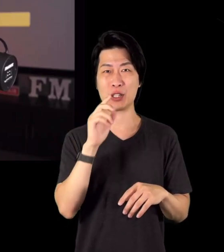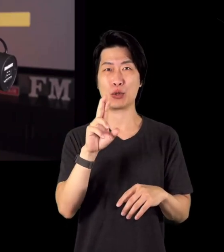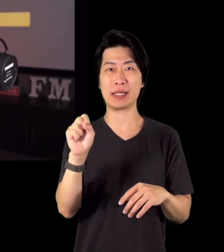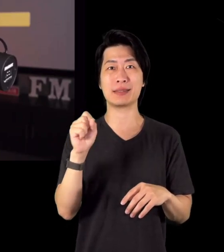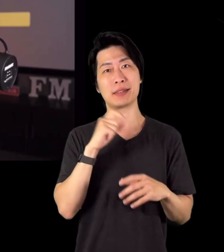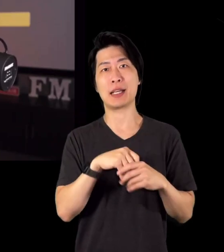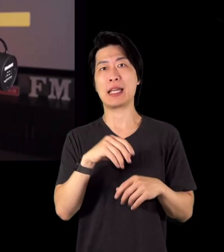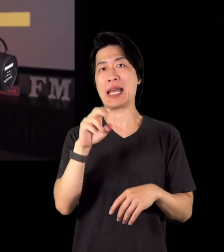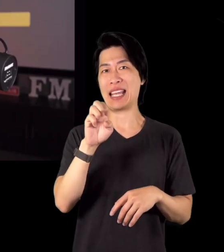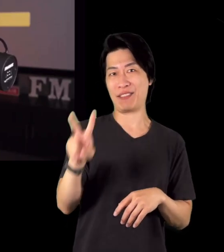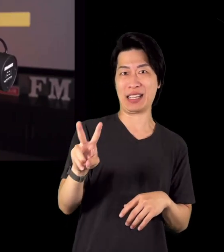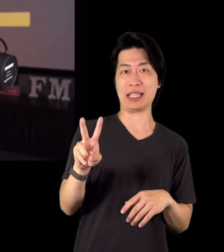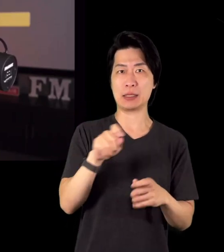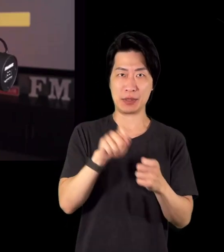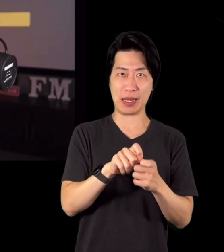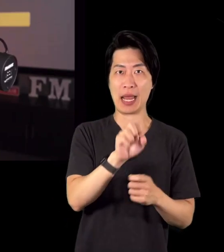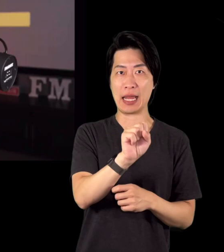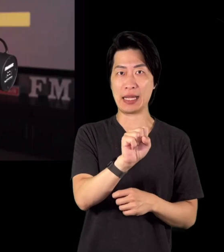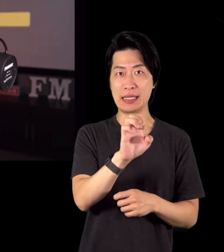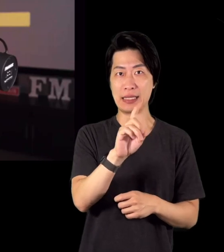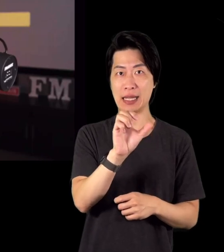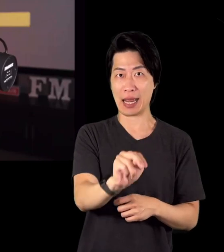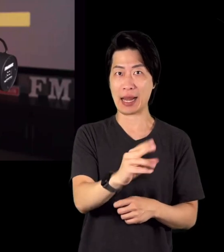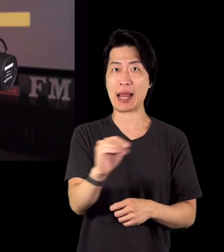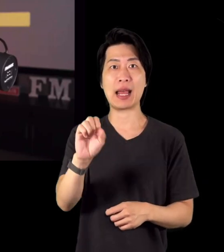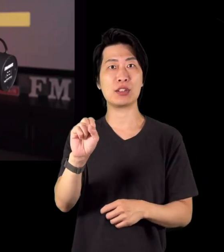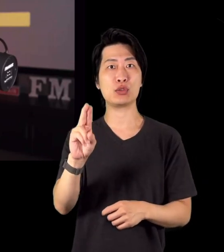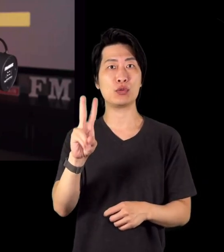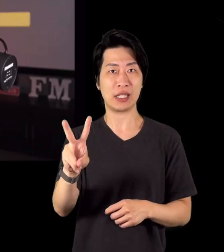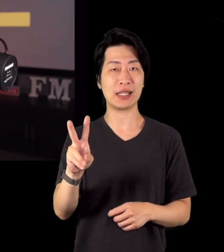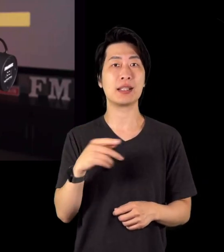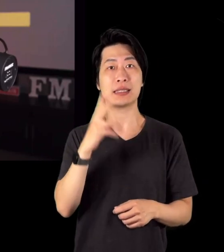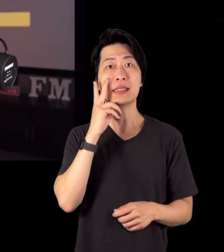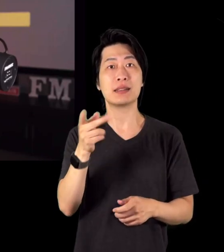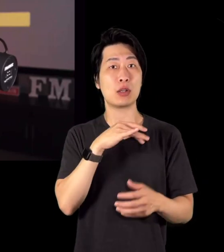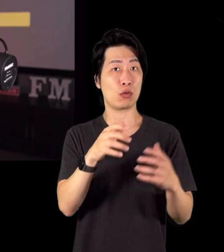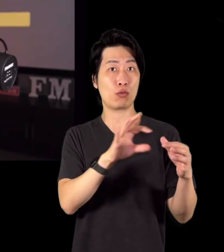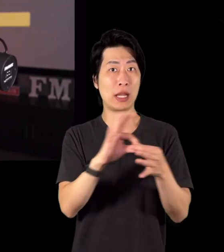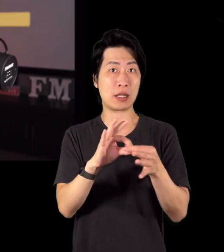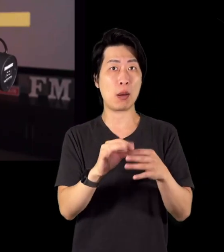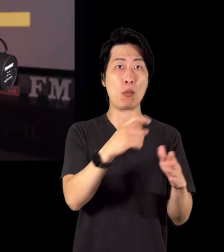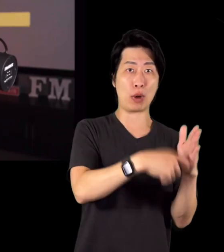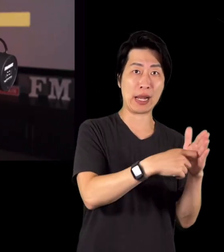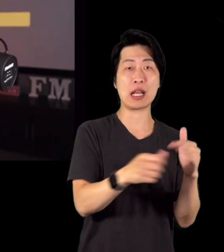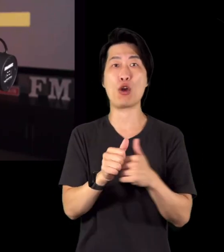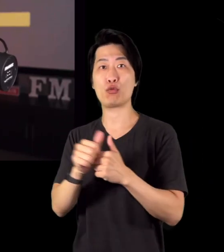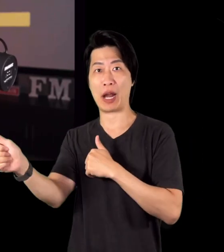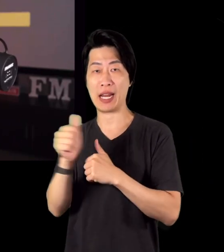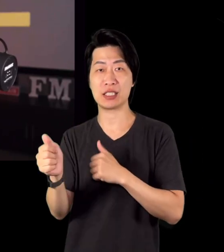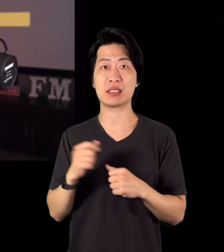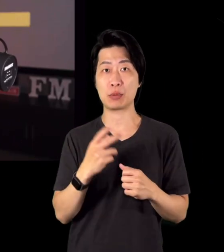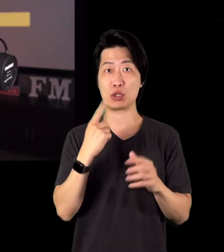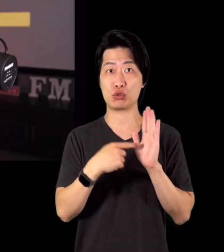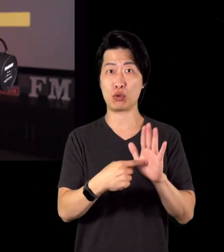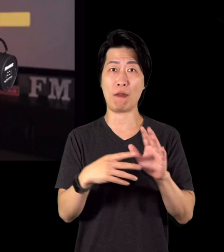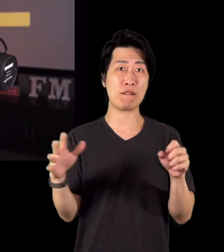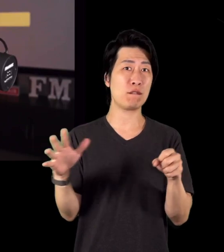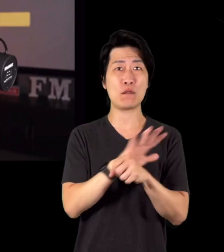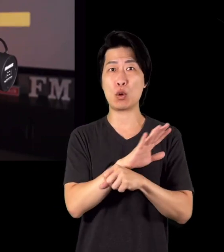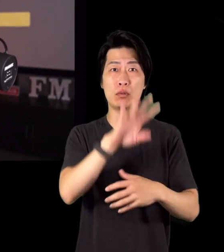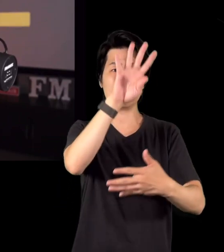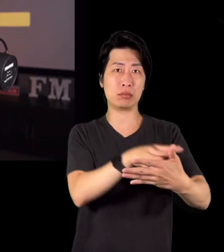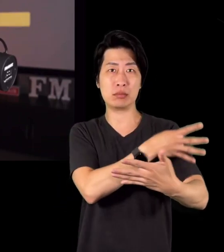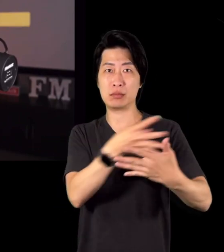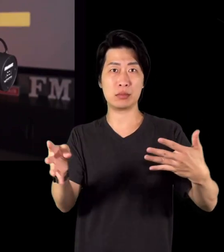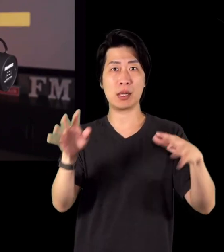vehicles, specifically sedans and SUVs. And we're going to look at that relationship between pricing and range. First, I want to show you the full scatter plot to kind of give you an